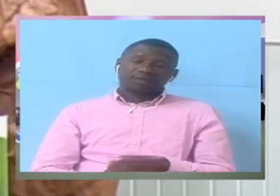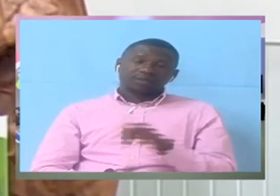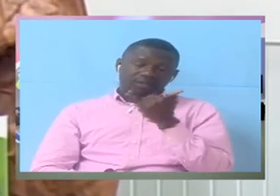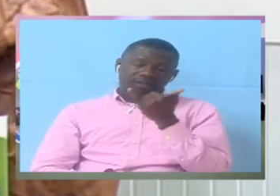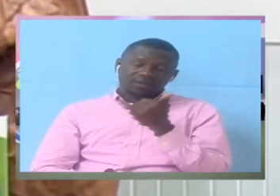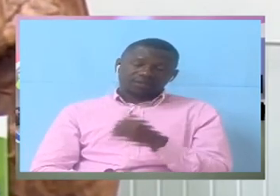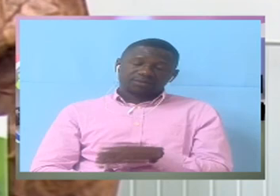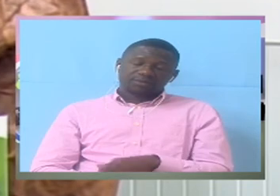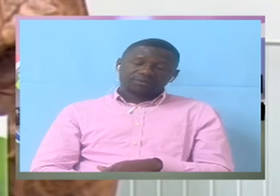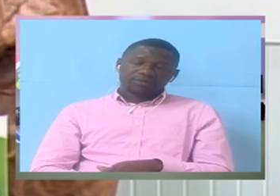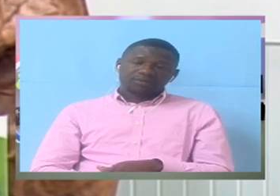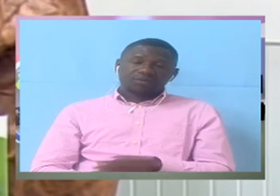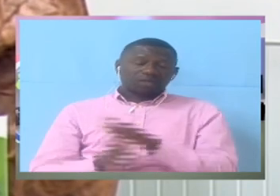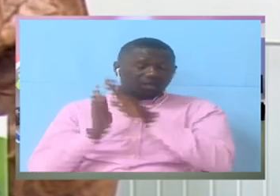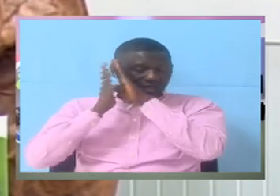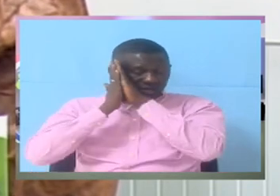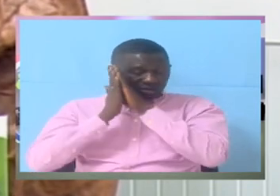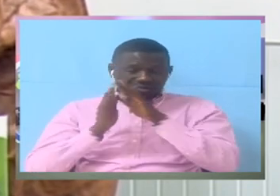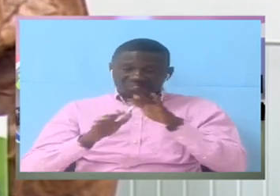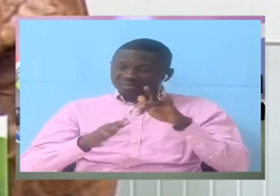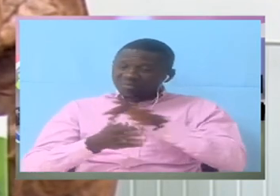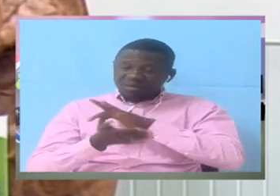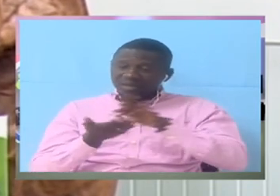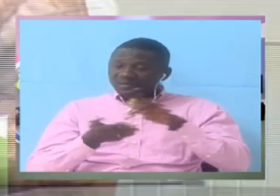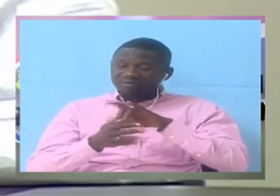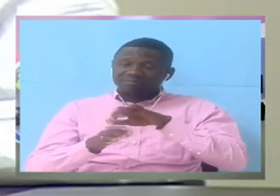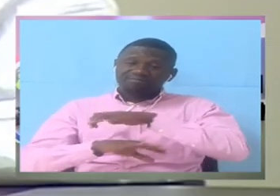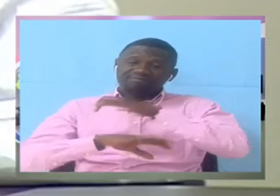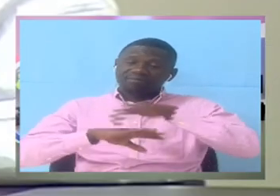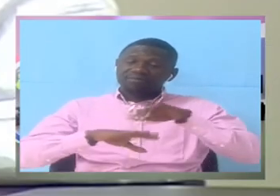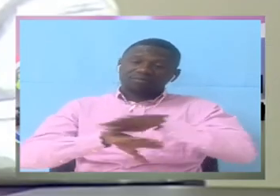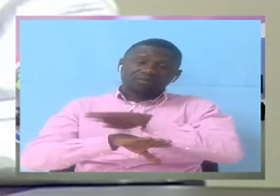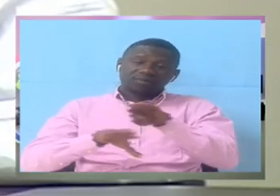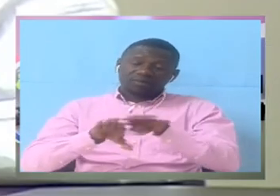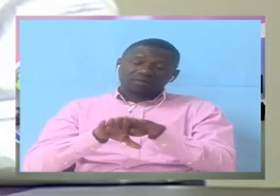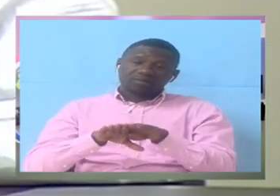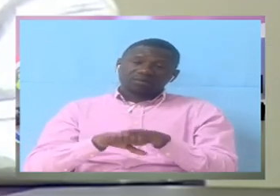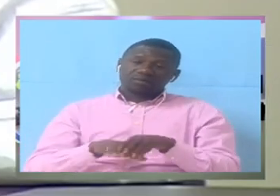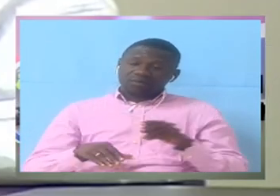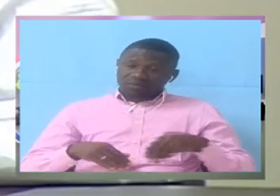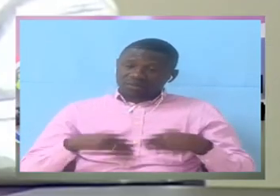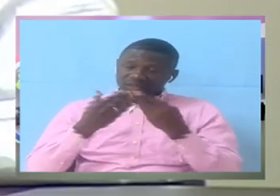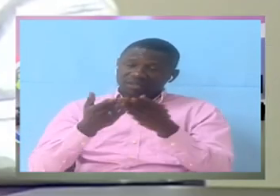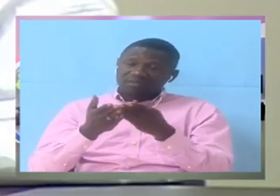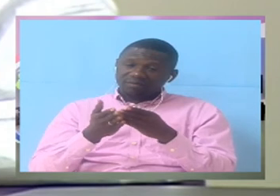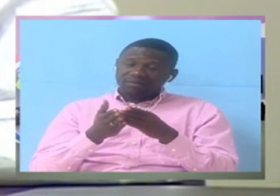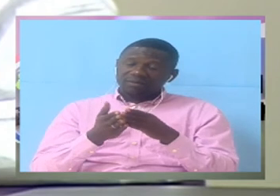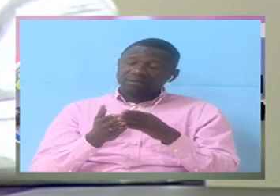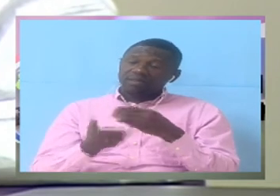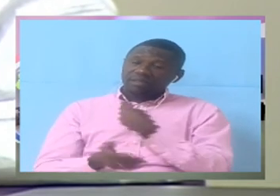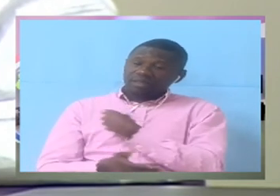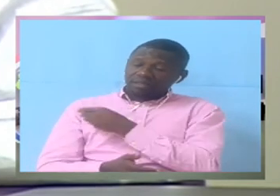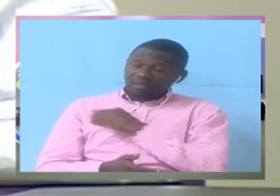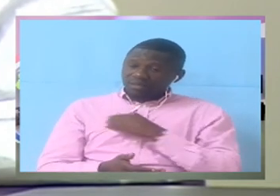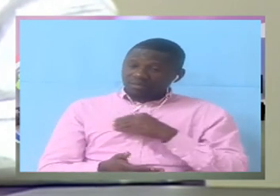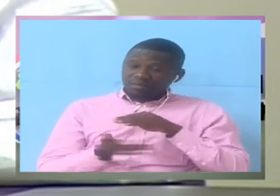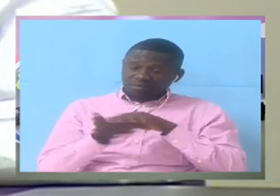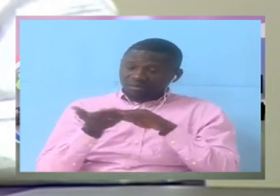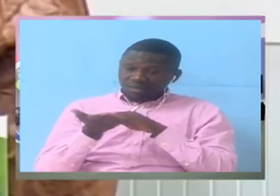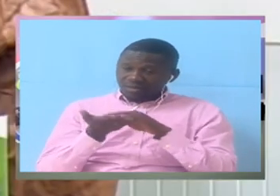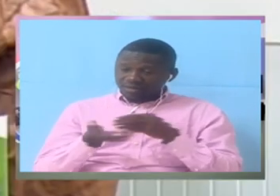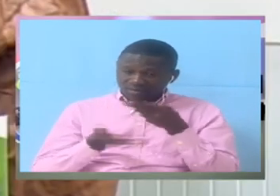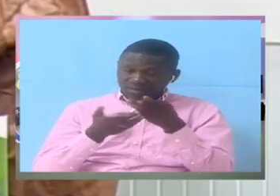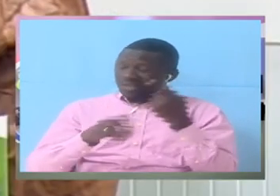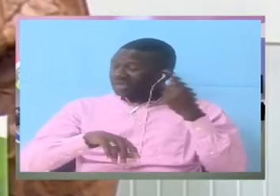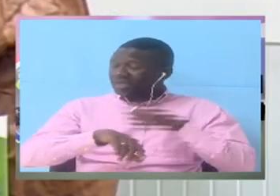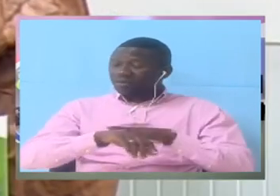yes, and we lay on the bare floor. Were you ever given medical treatment while you were at the NIA? Nene kal jaranu